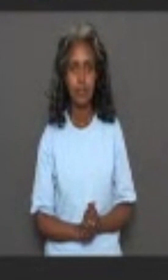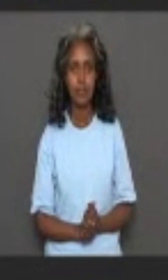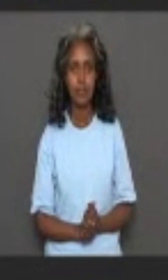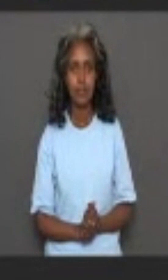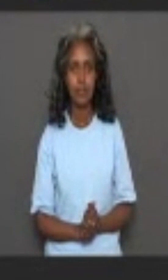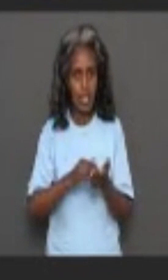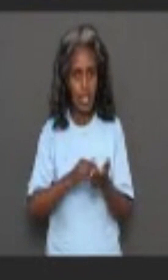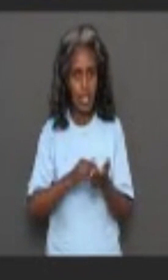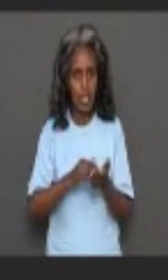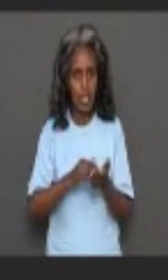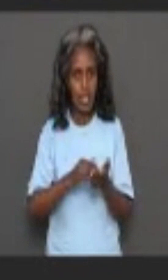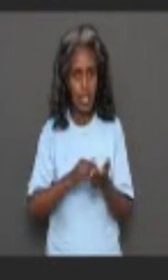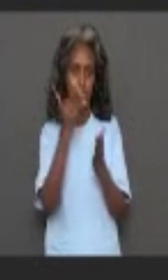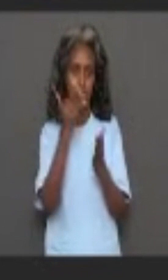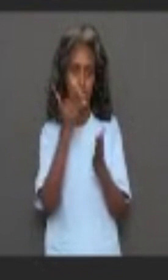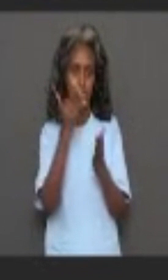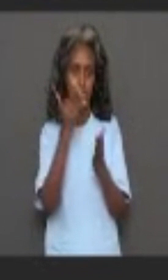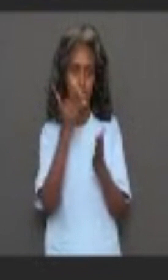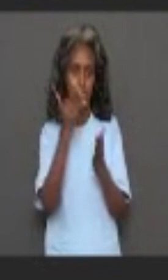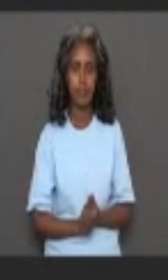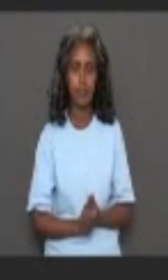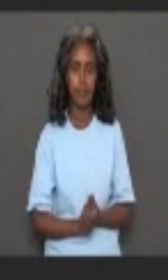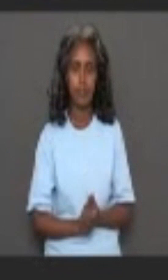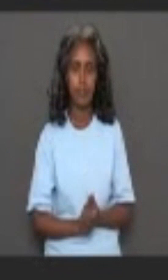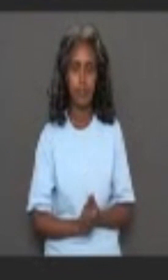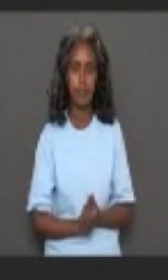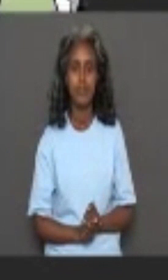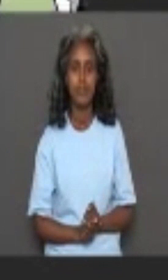Let's get back to our lesson.